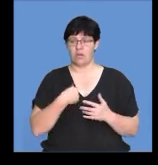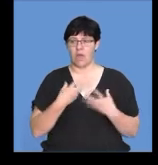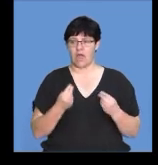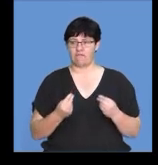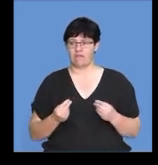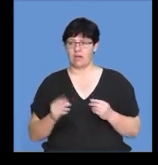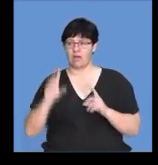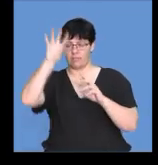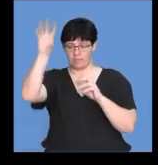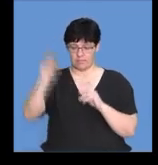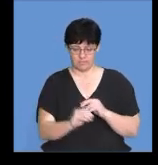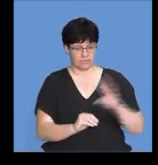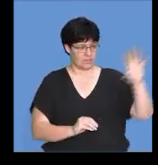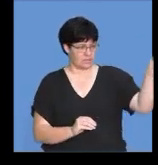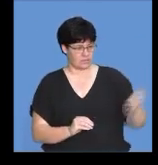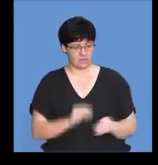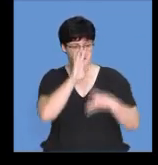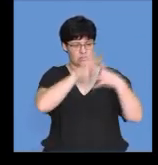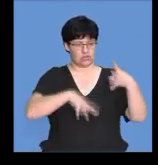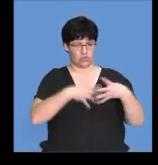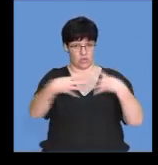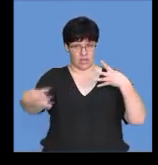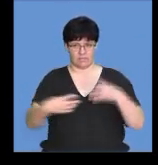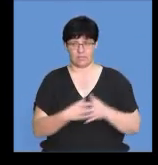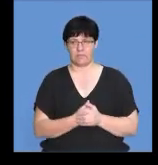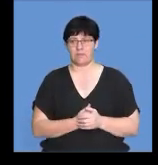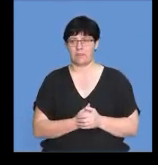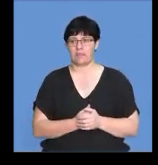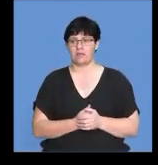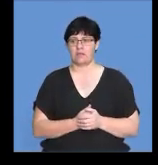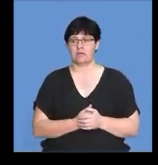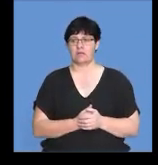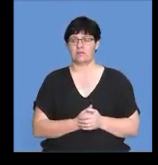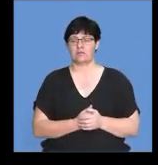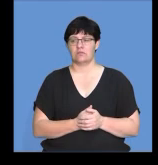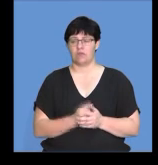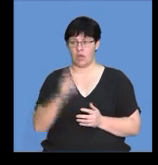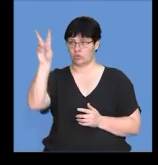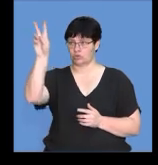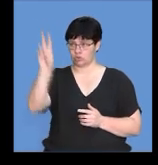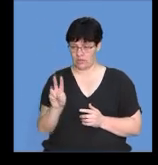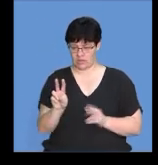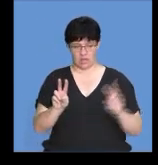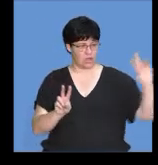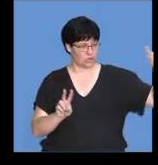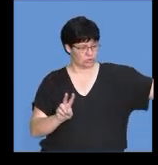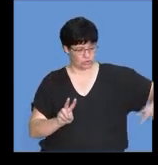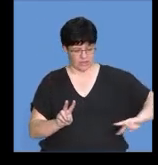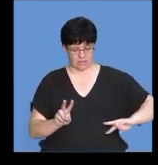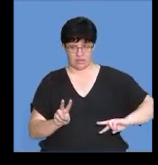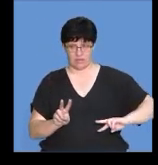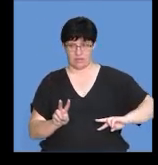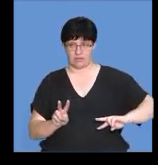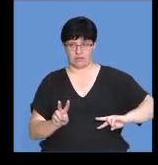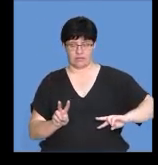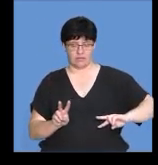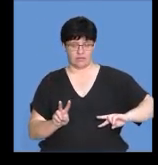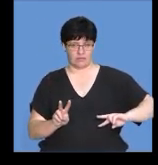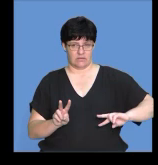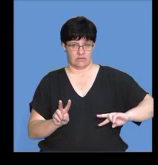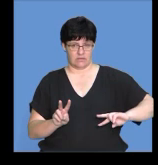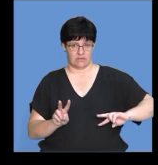transfer these into a Punnett square. The rule is that the pair need to go together, and this pair will then go